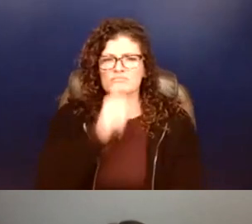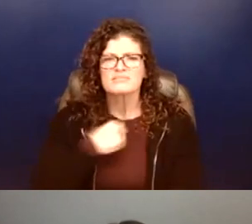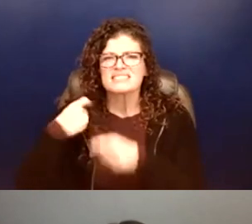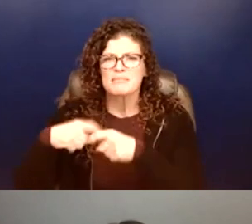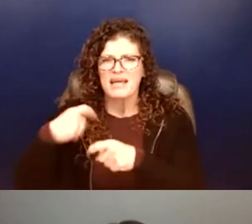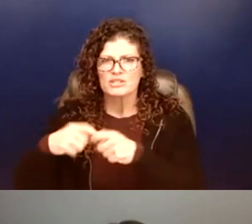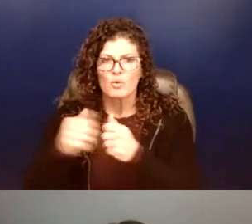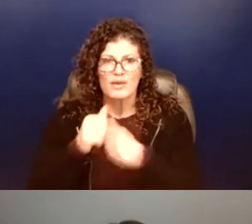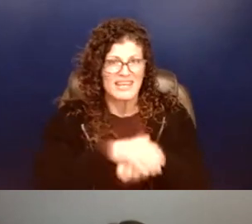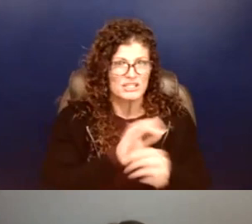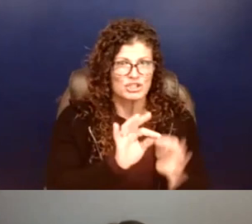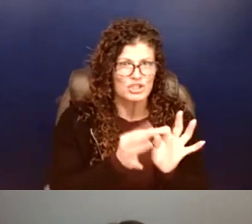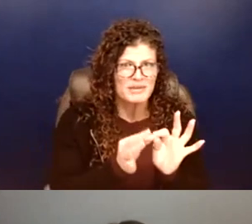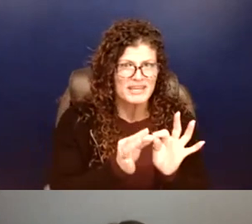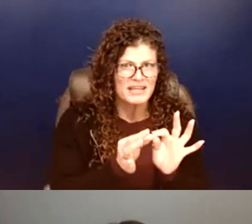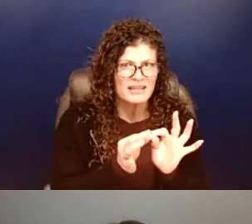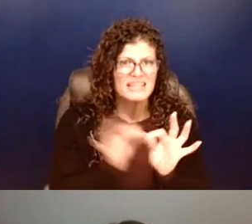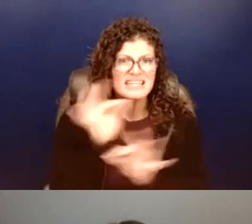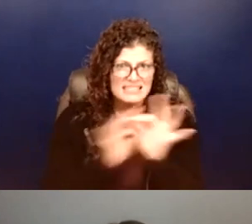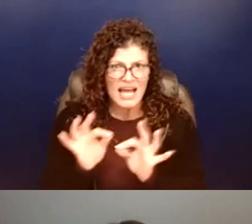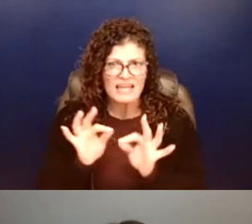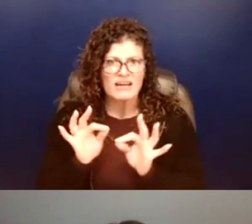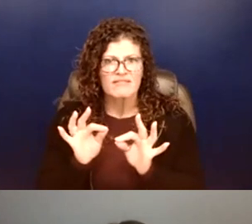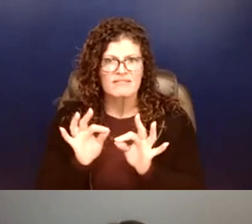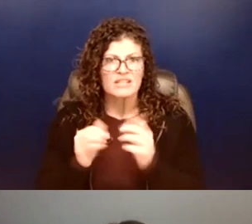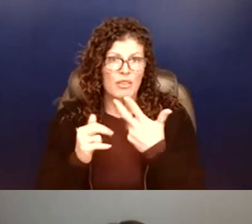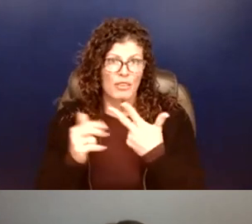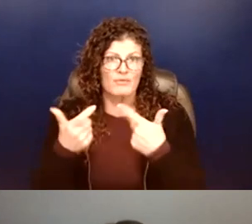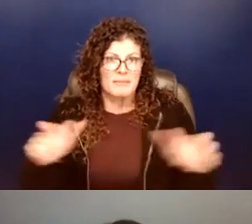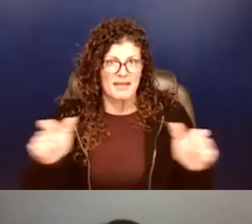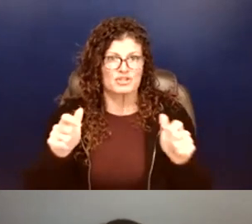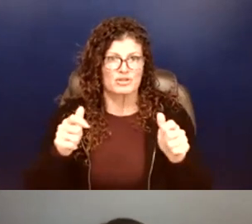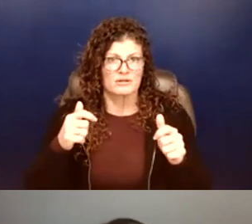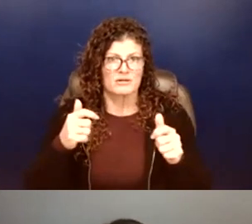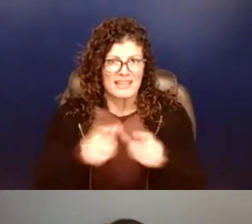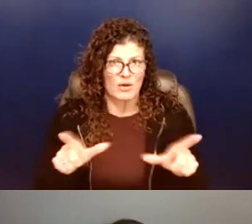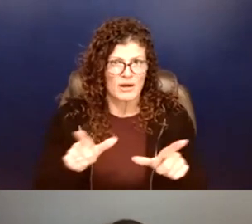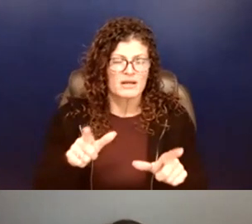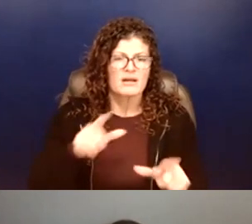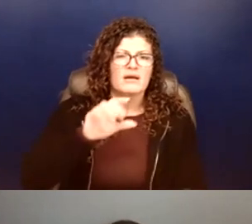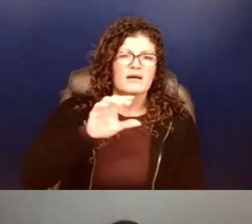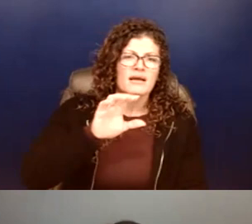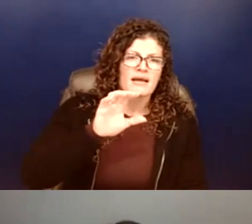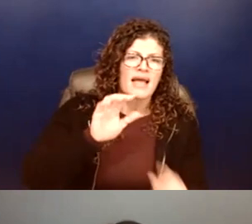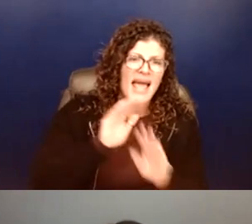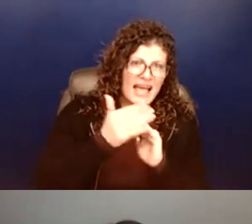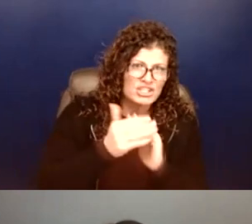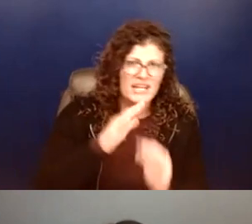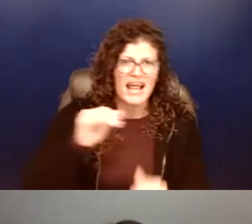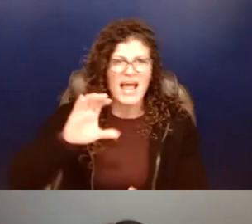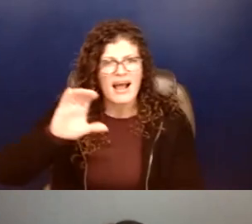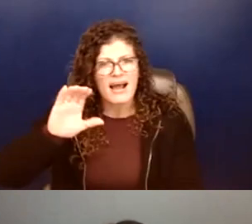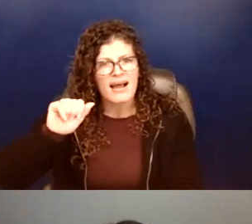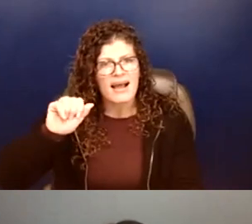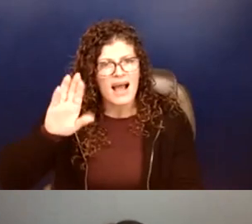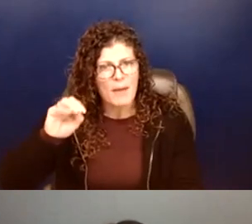with English interpretation instead of at least the three major languages, including Haitian Creole and Cabo Verdean Creole. So I